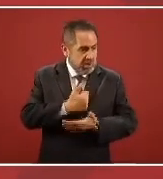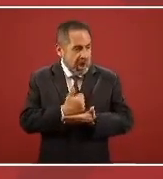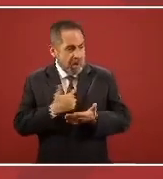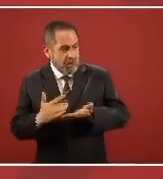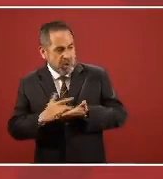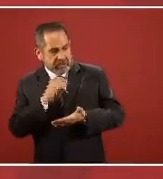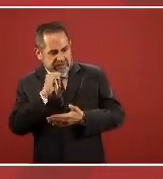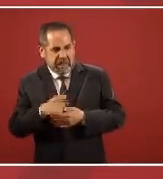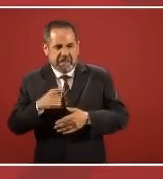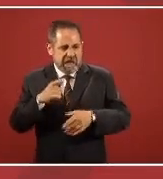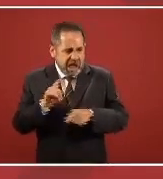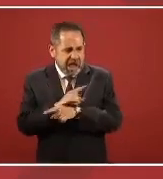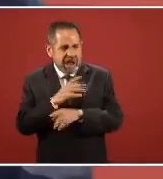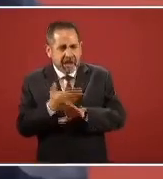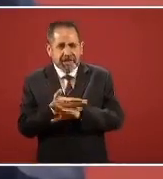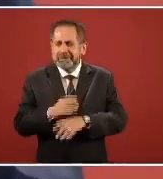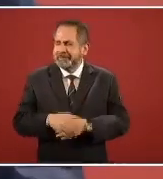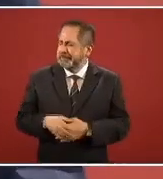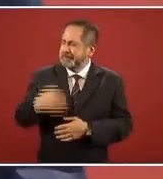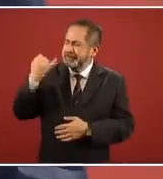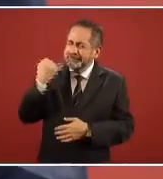Imagine that.